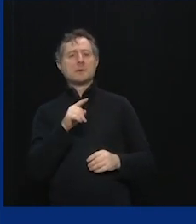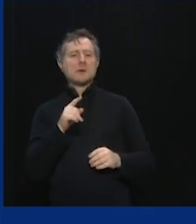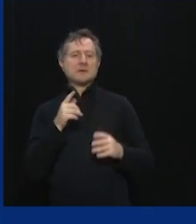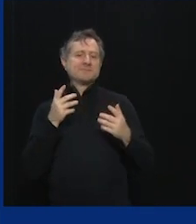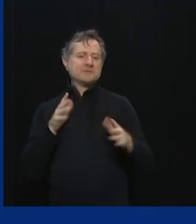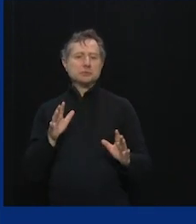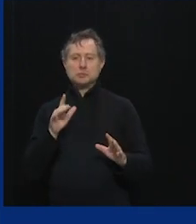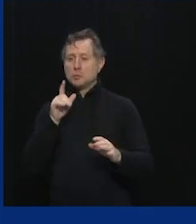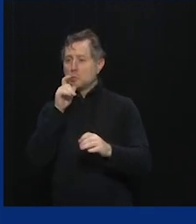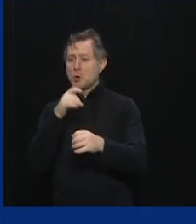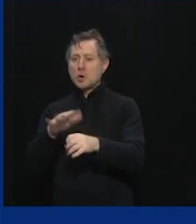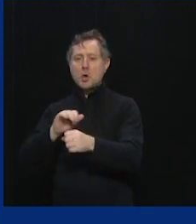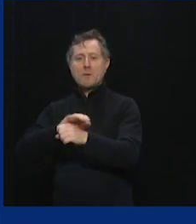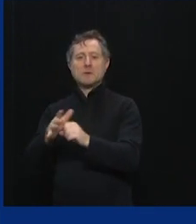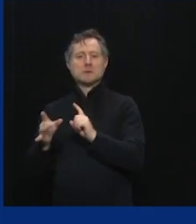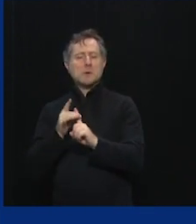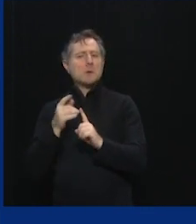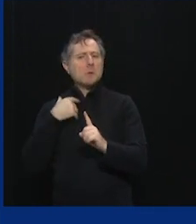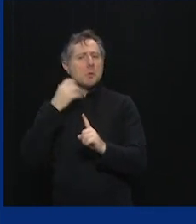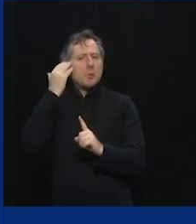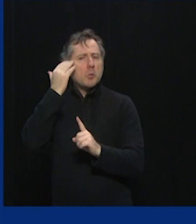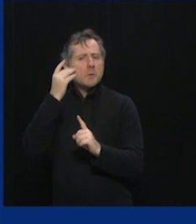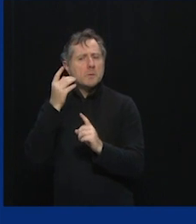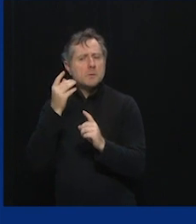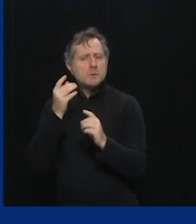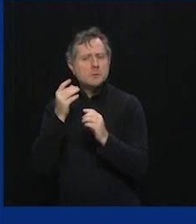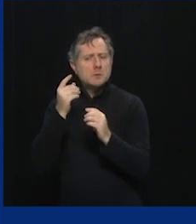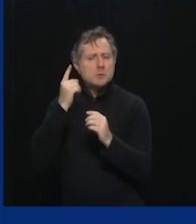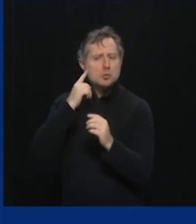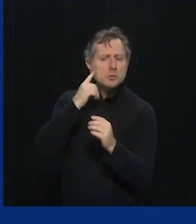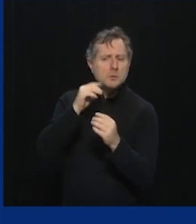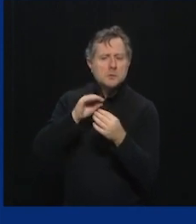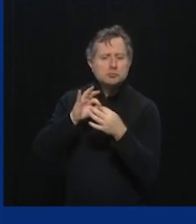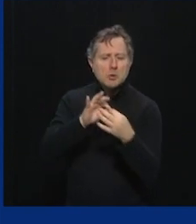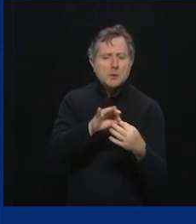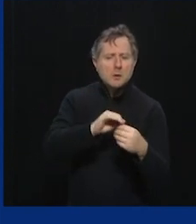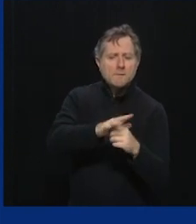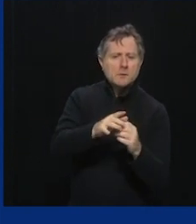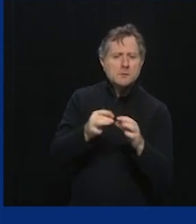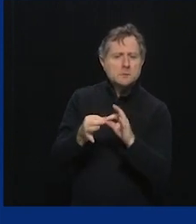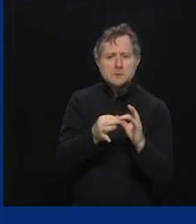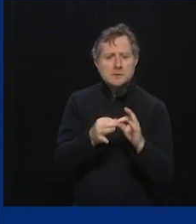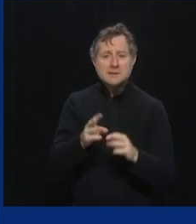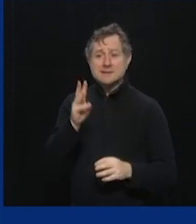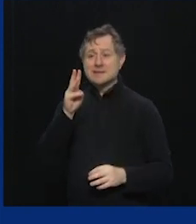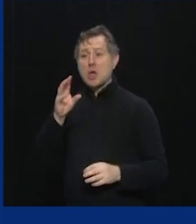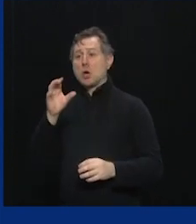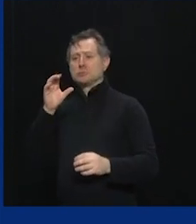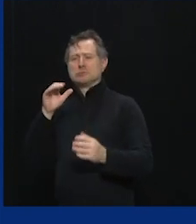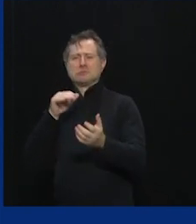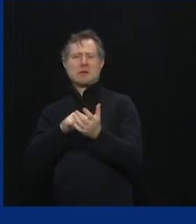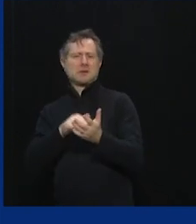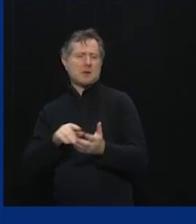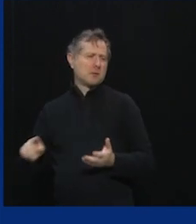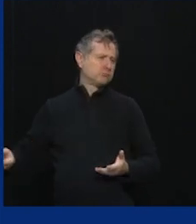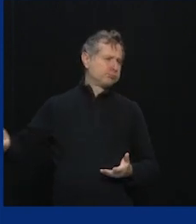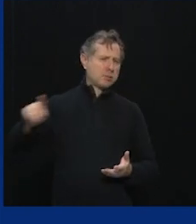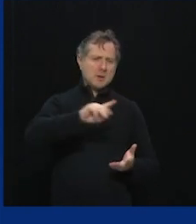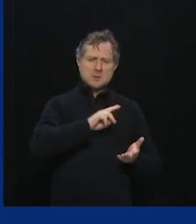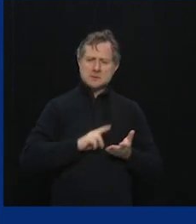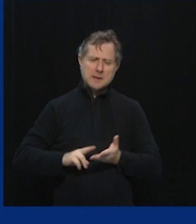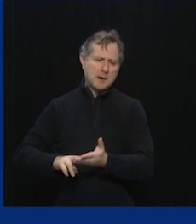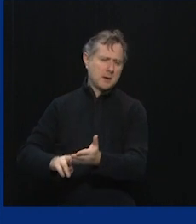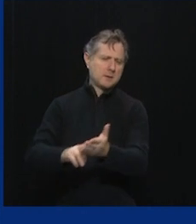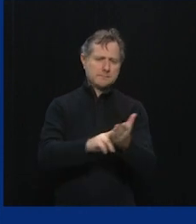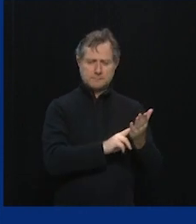out there. We have over 600 providers already signed up for this, so this is good news. But I'm also going to convene an expert panel to